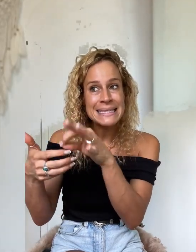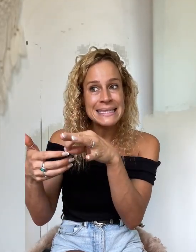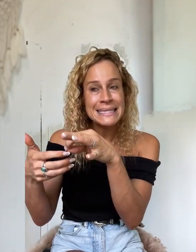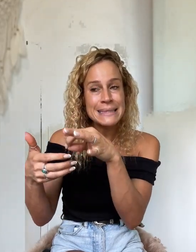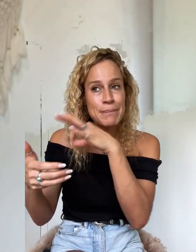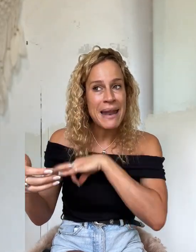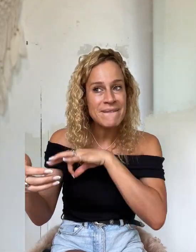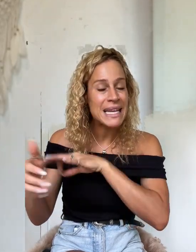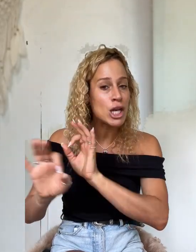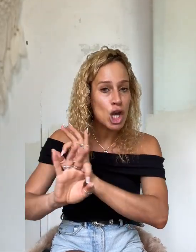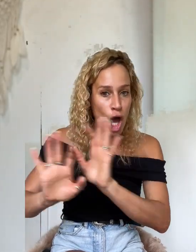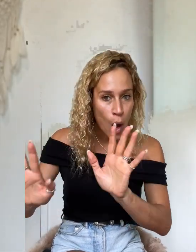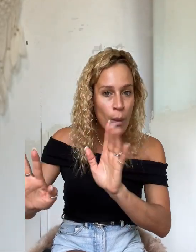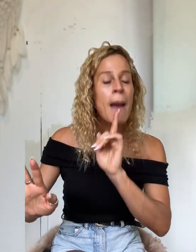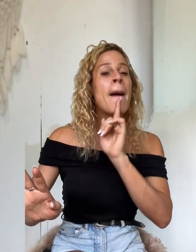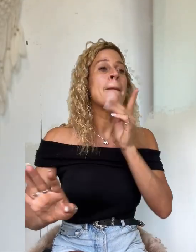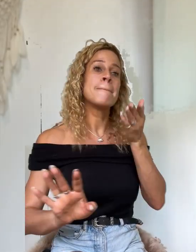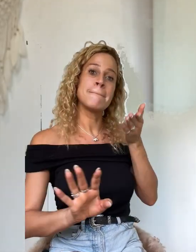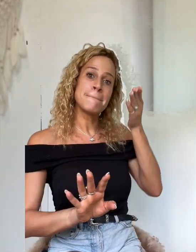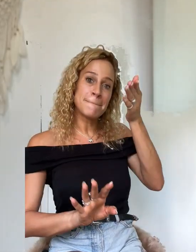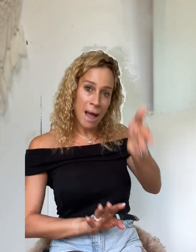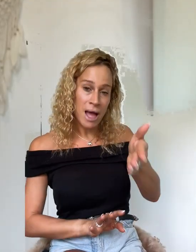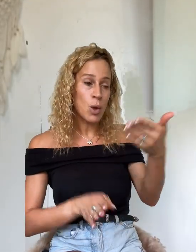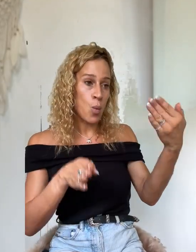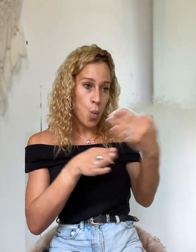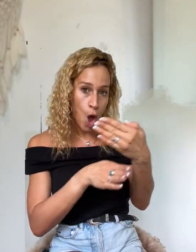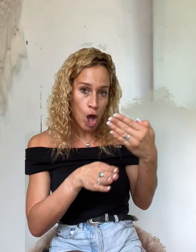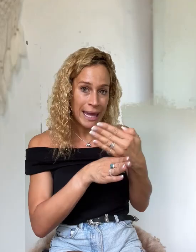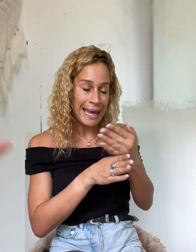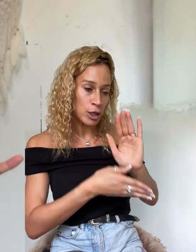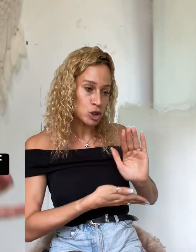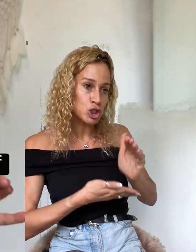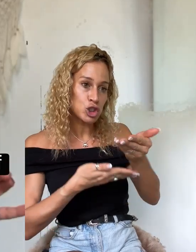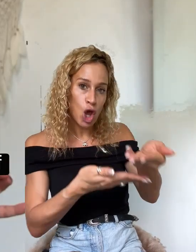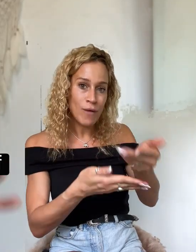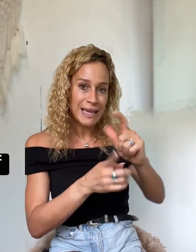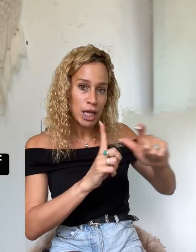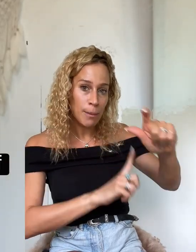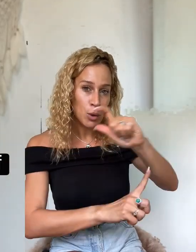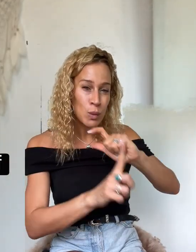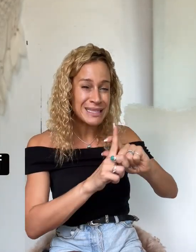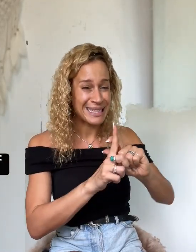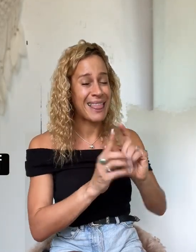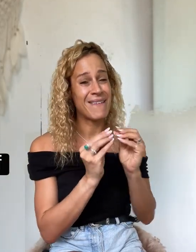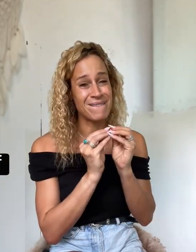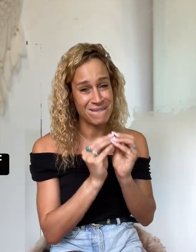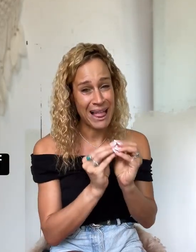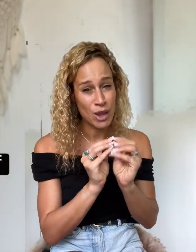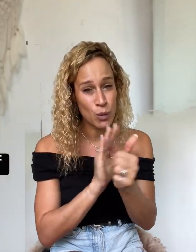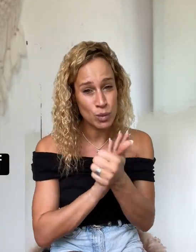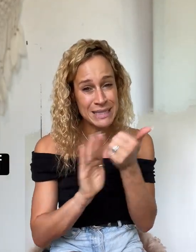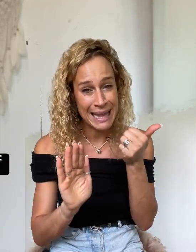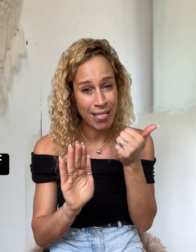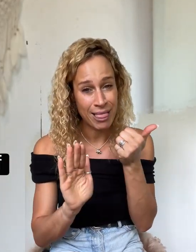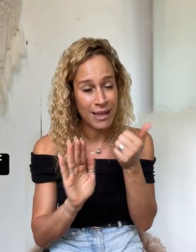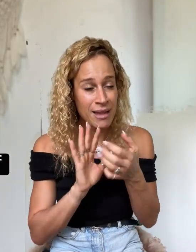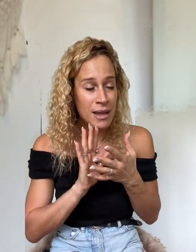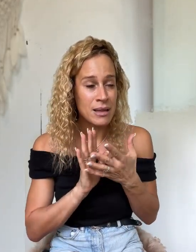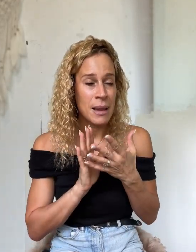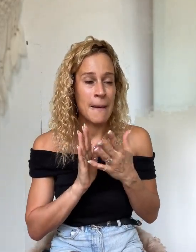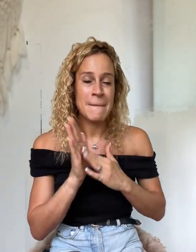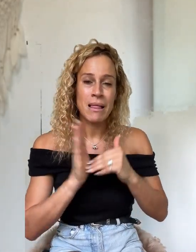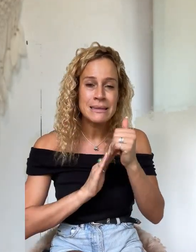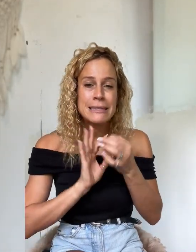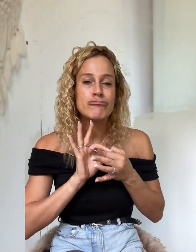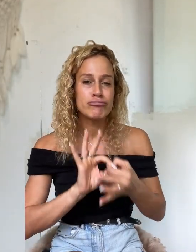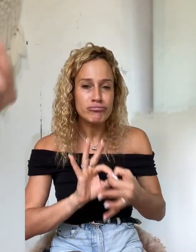for that, but I can kid you not, when it comes to serving a community, these are things that are of value and of